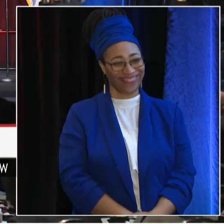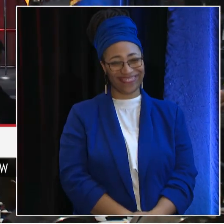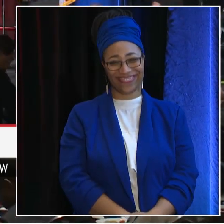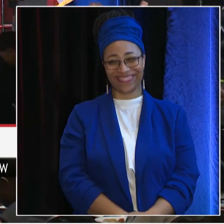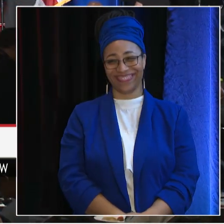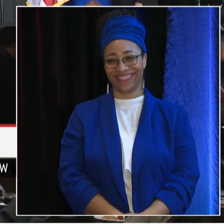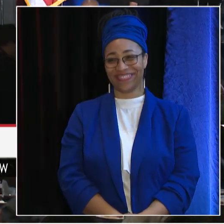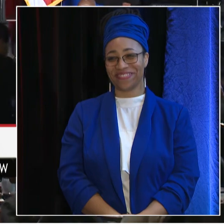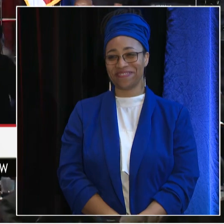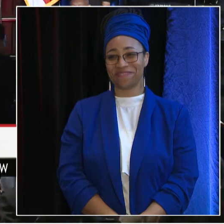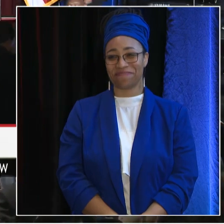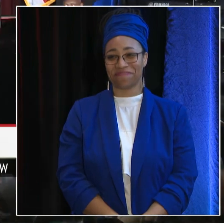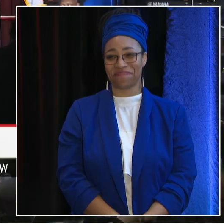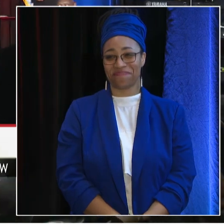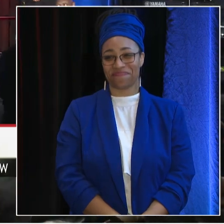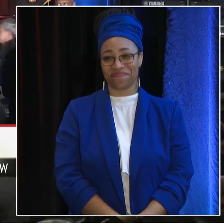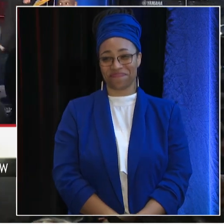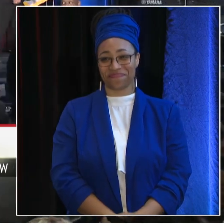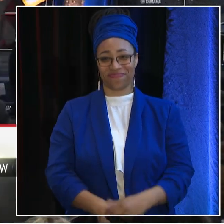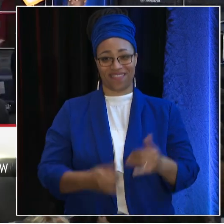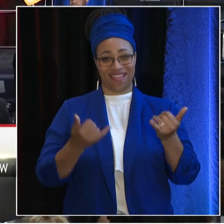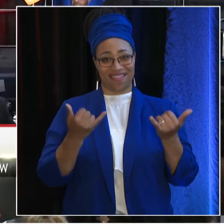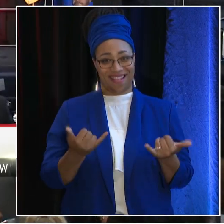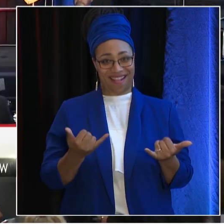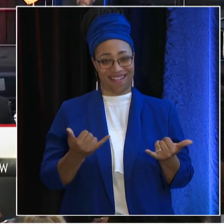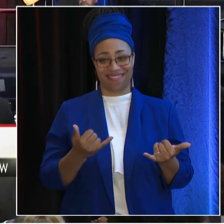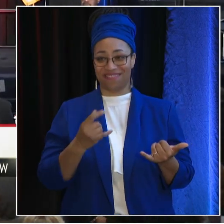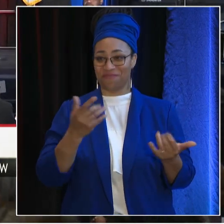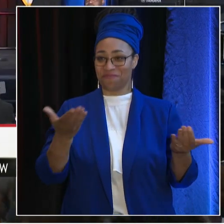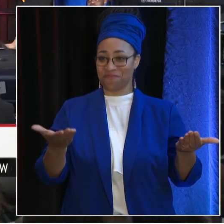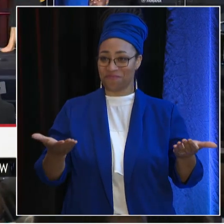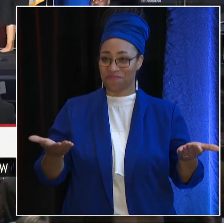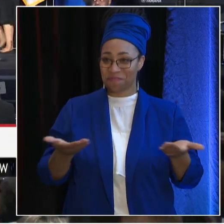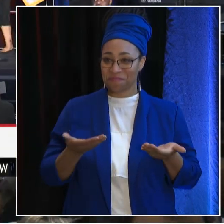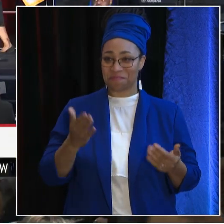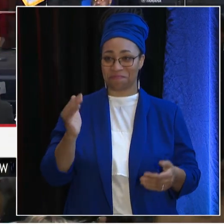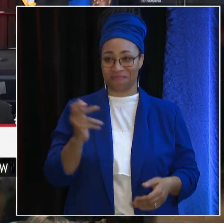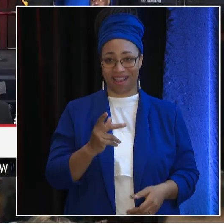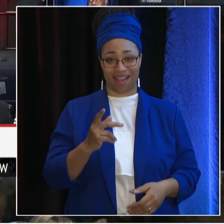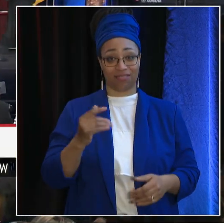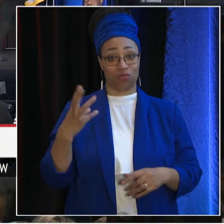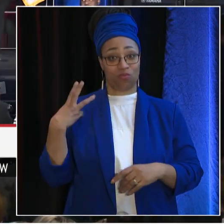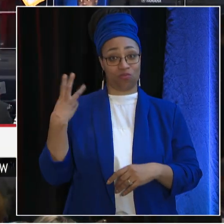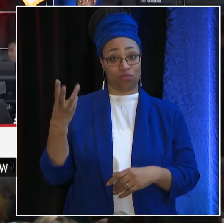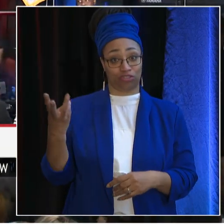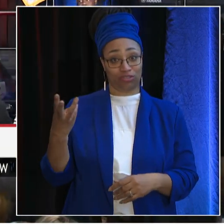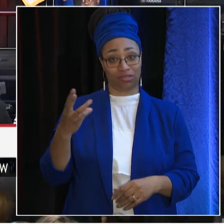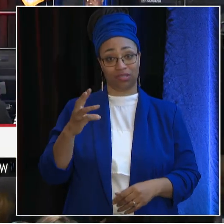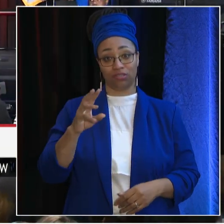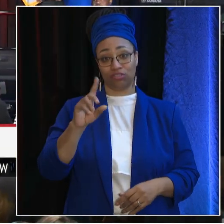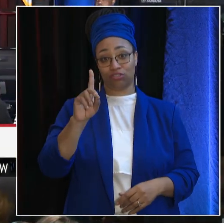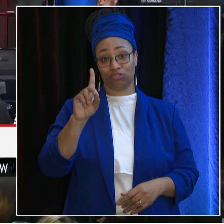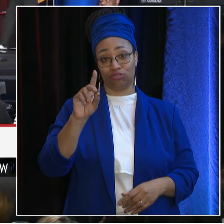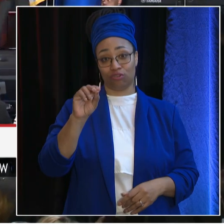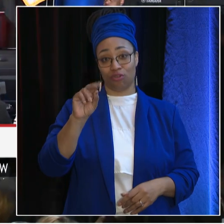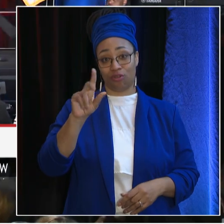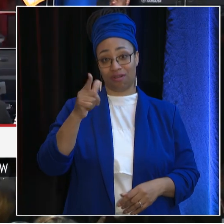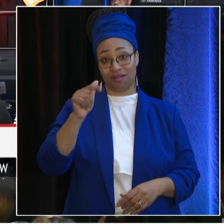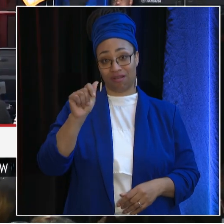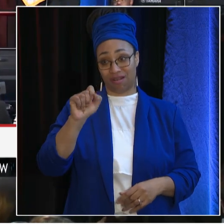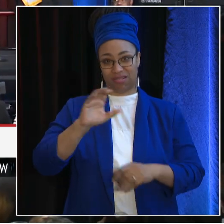Please welcome back to the stage the Washington Douglas Chorale, singing a special rendition of the Negro National